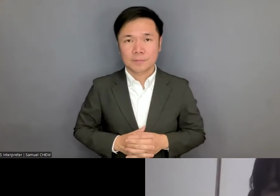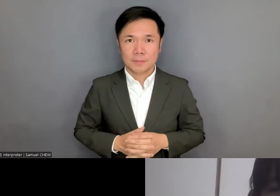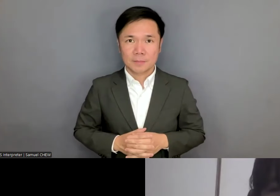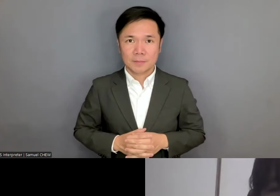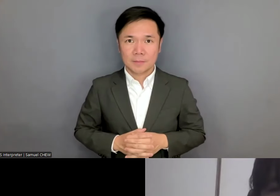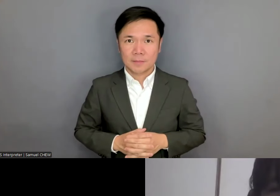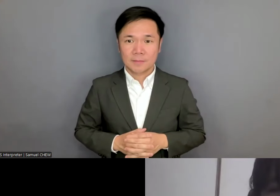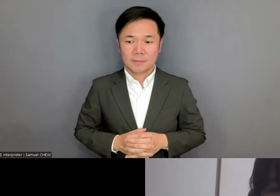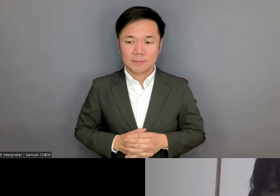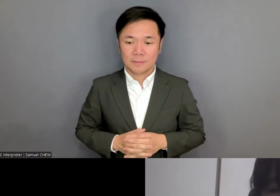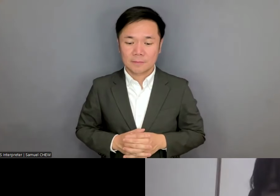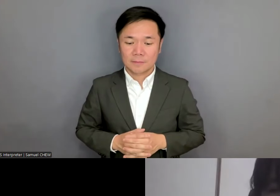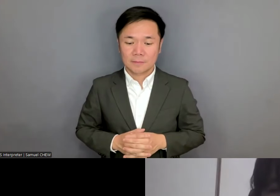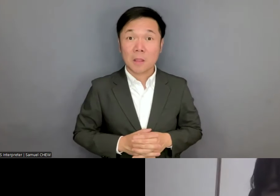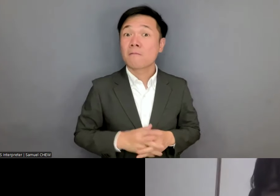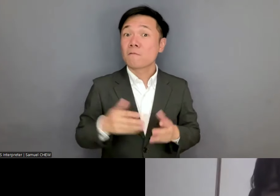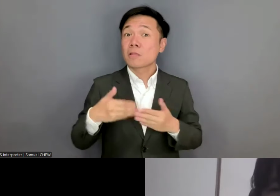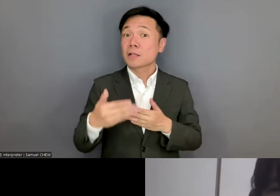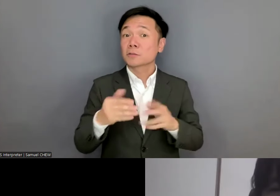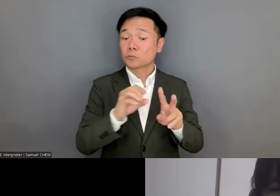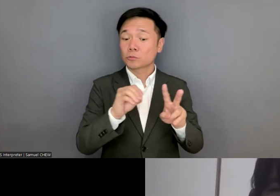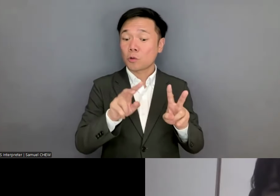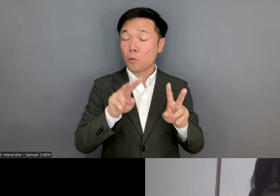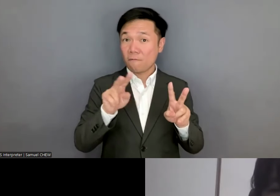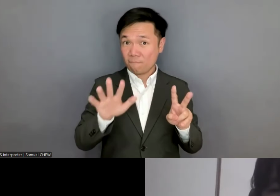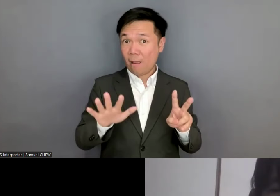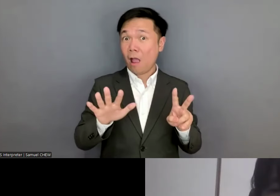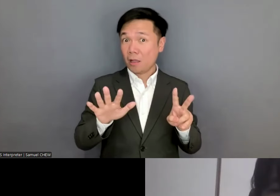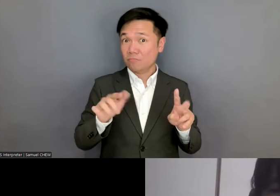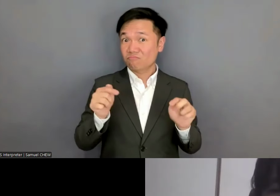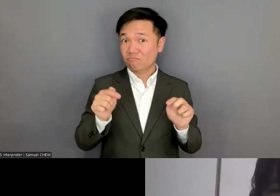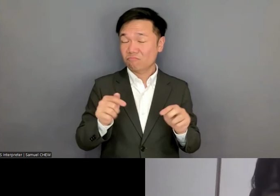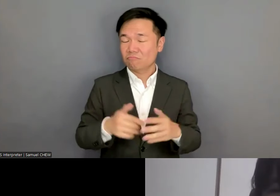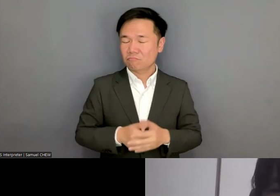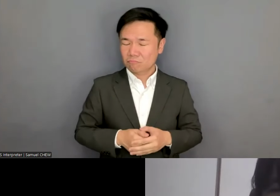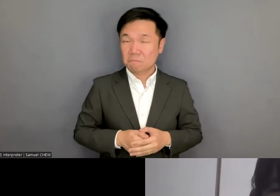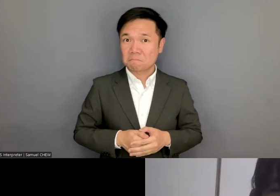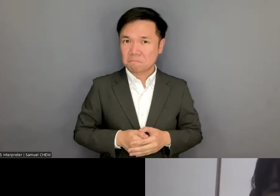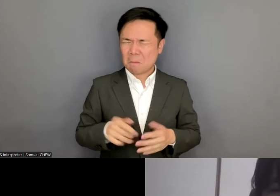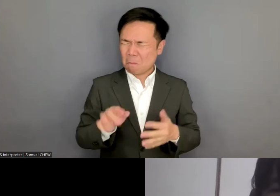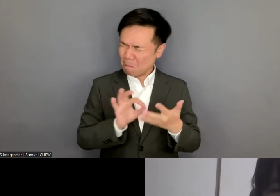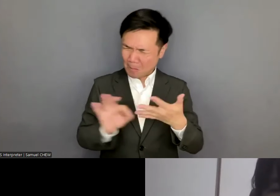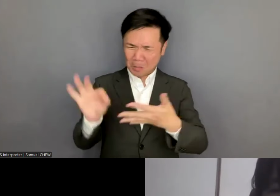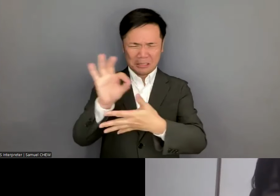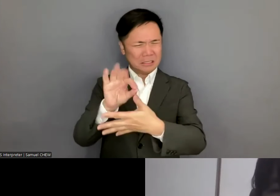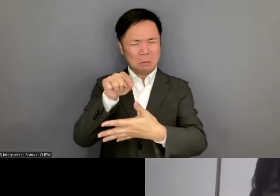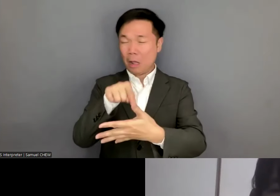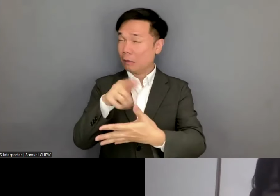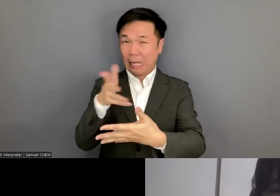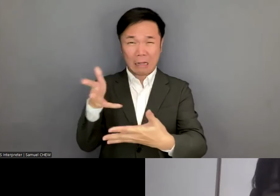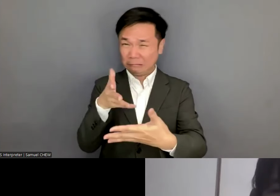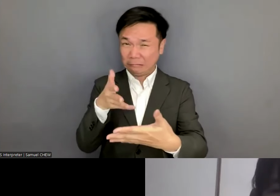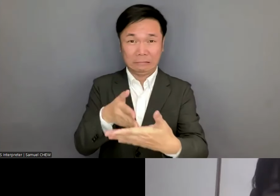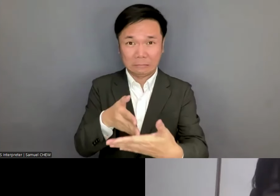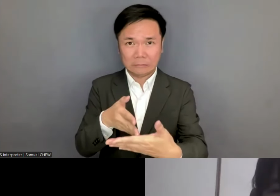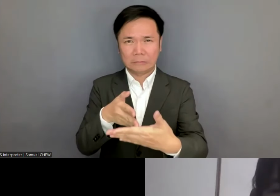that para lo que we queda de have los for Objetivos de Desarrollo 2025, Sostenible and es primero that is related conseguir to una the participación plena de nosotras y nosotros,